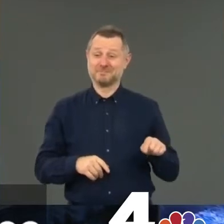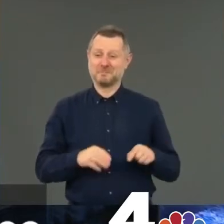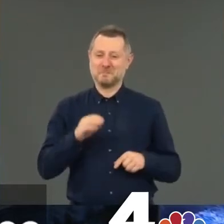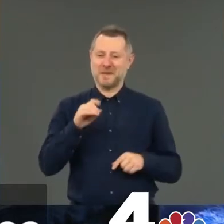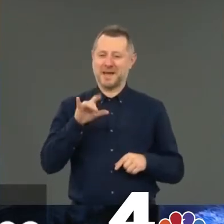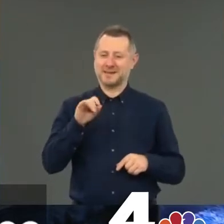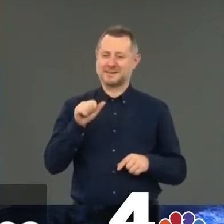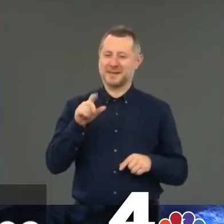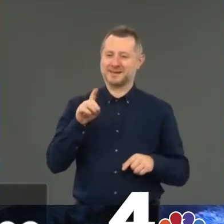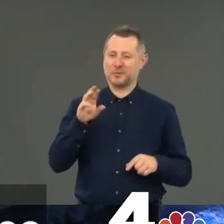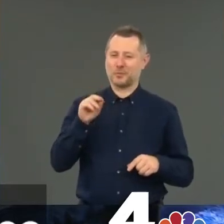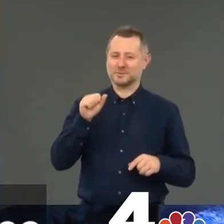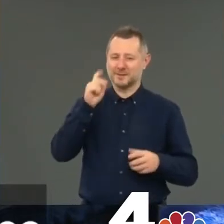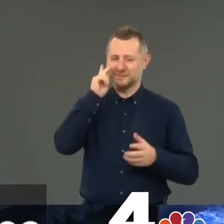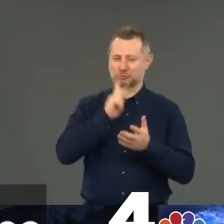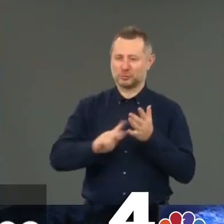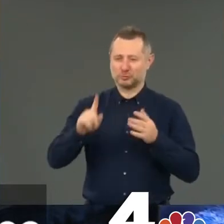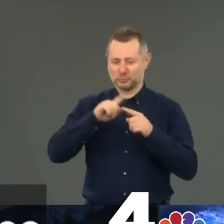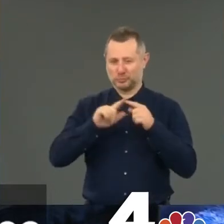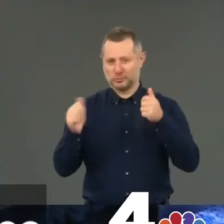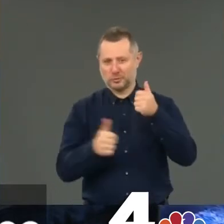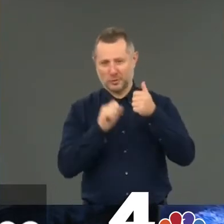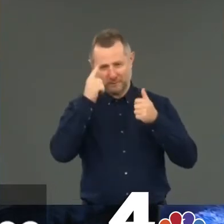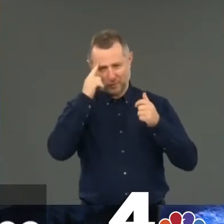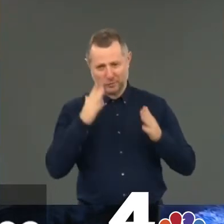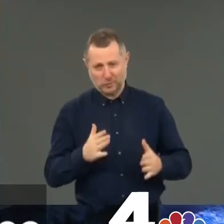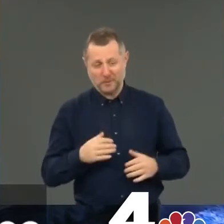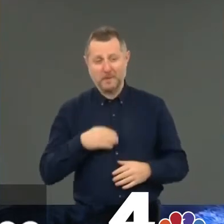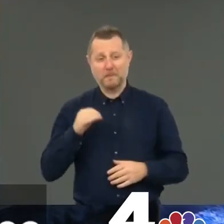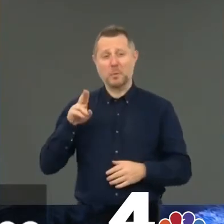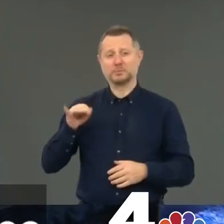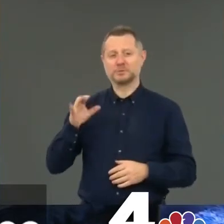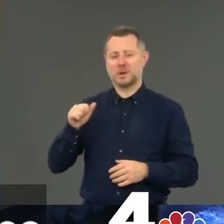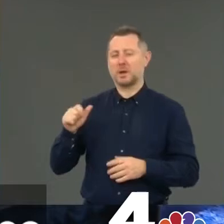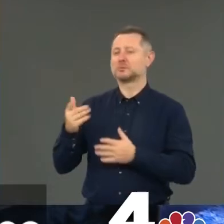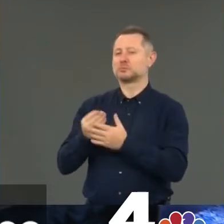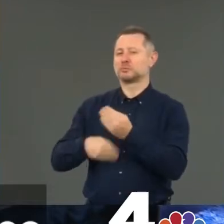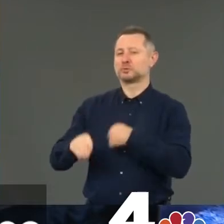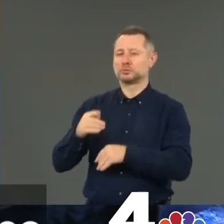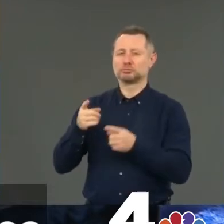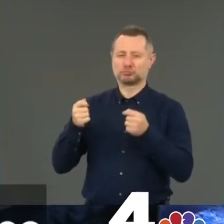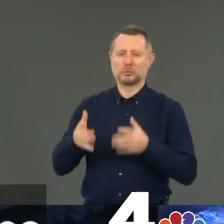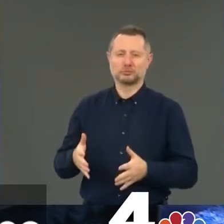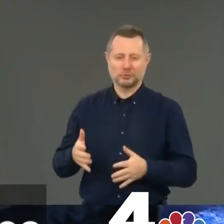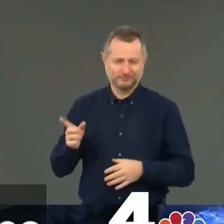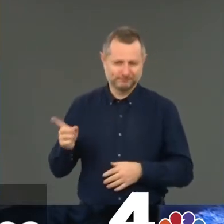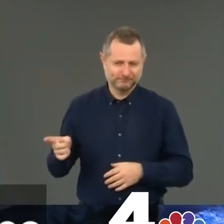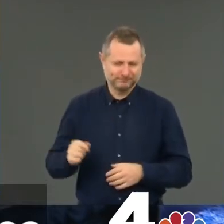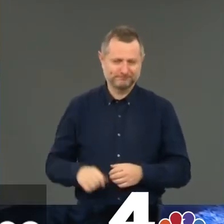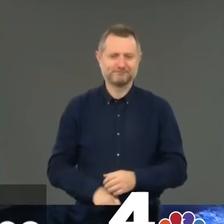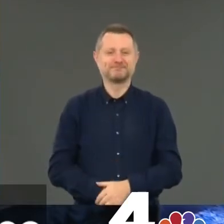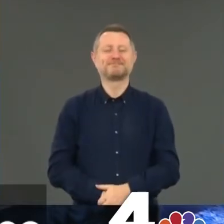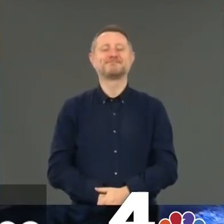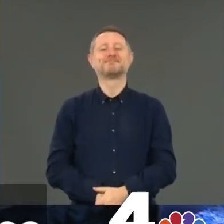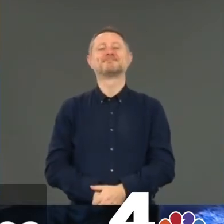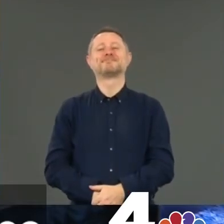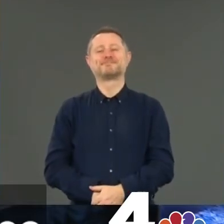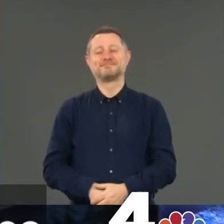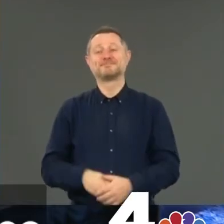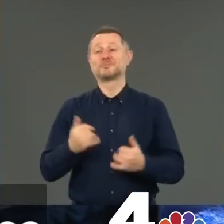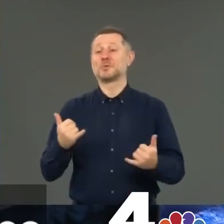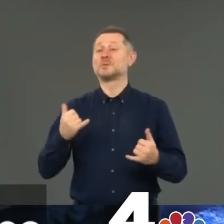Mendoza, Secretary to the Governor. To my right, Robert Mejica, Budget Director for the state of New York. I know today is